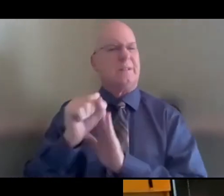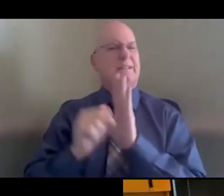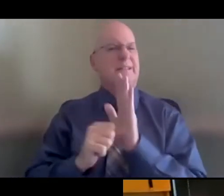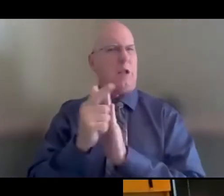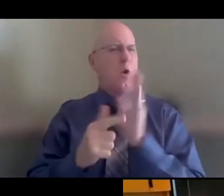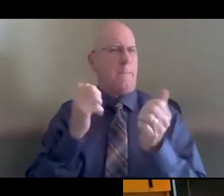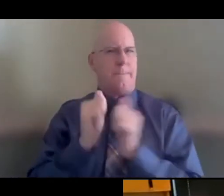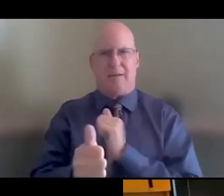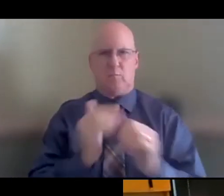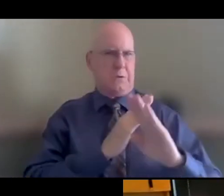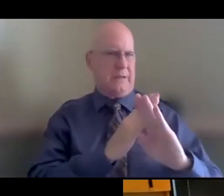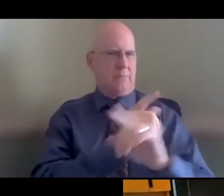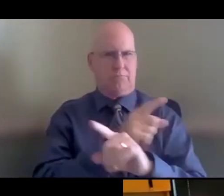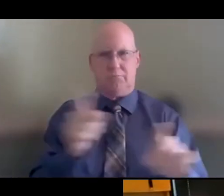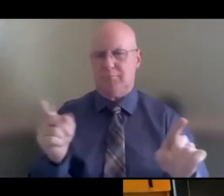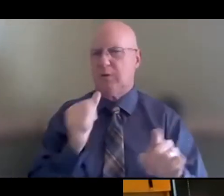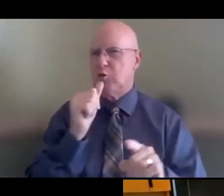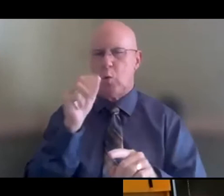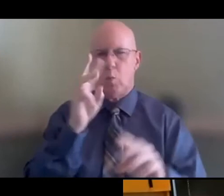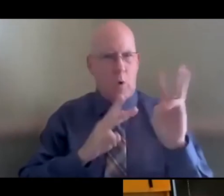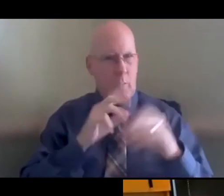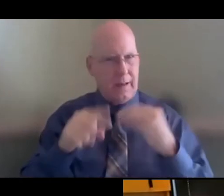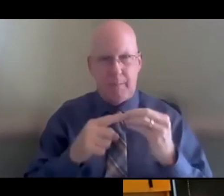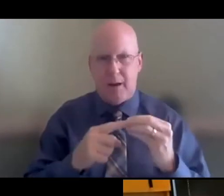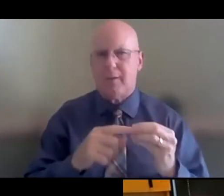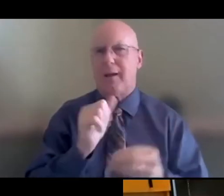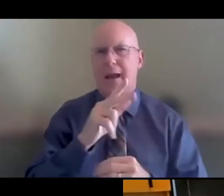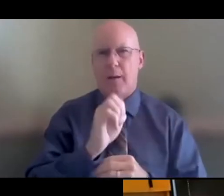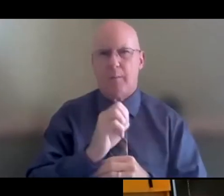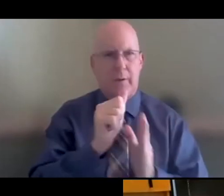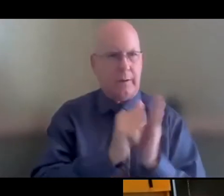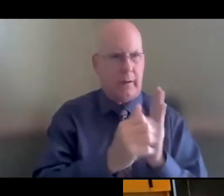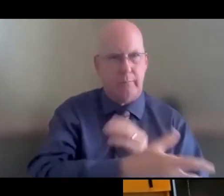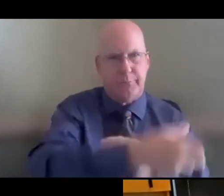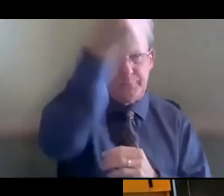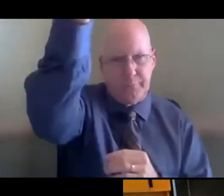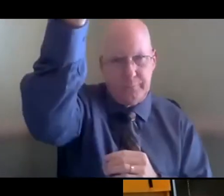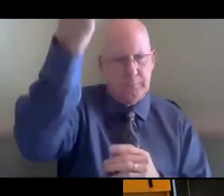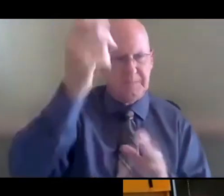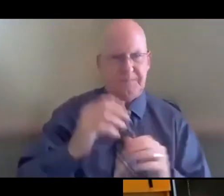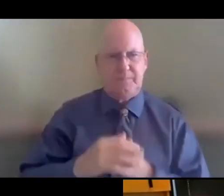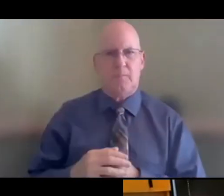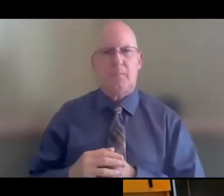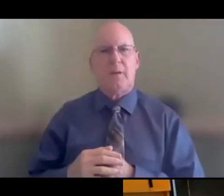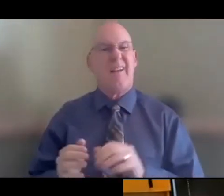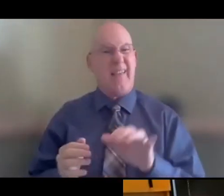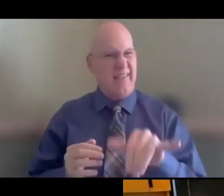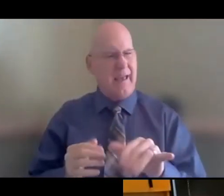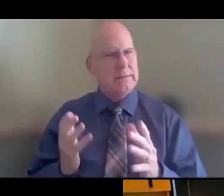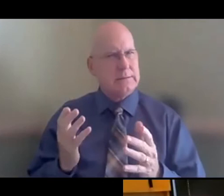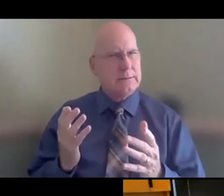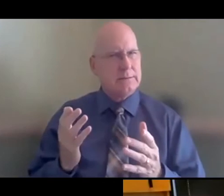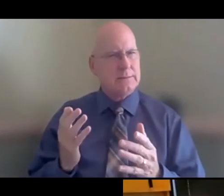worry about Medicaid recovery out of an ABLE account directly. Yeah, so that's the odd place I sit, that my very